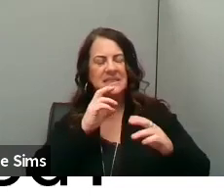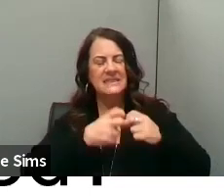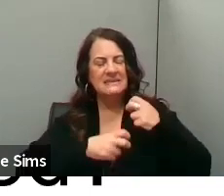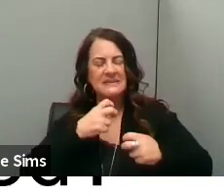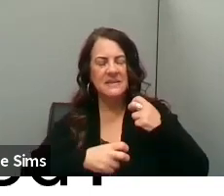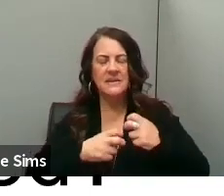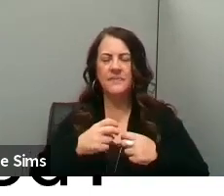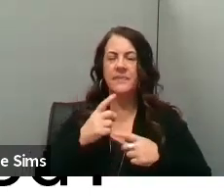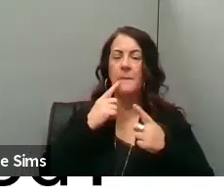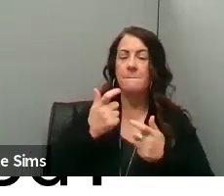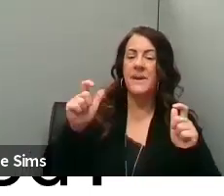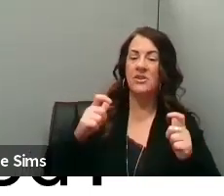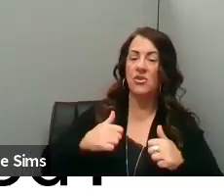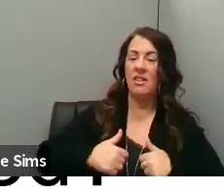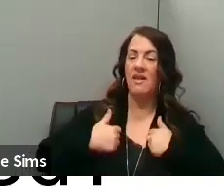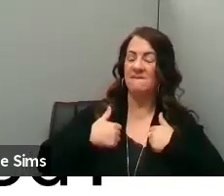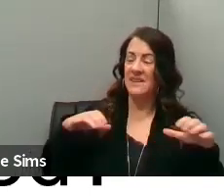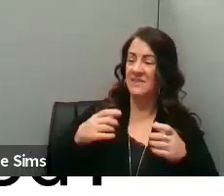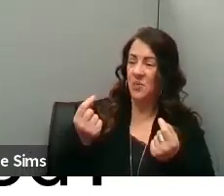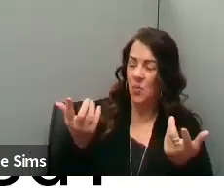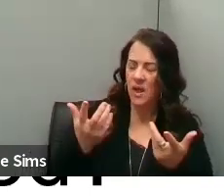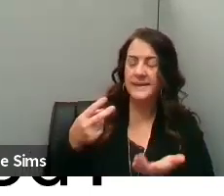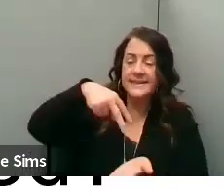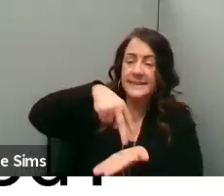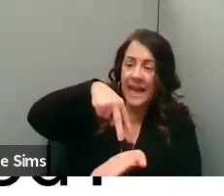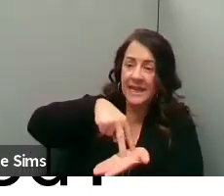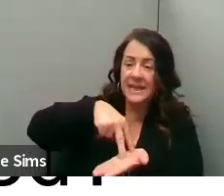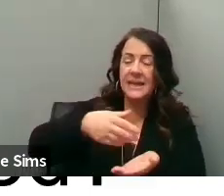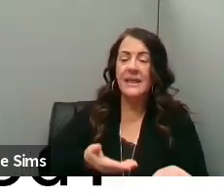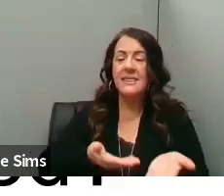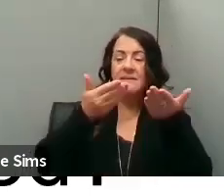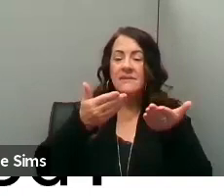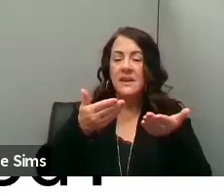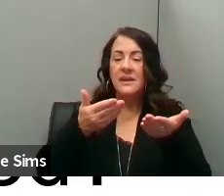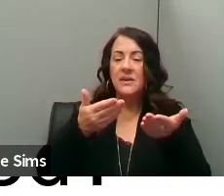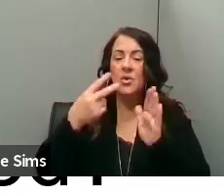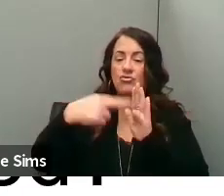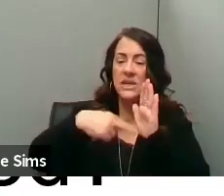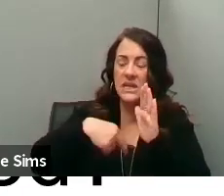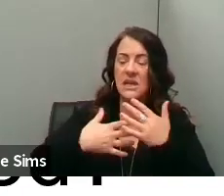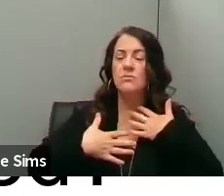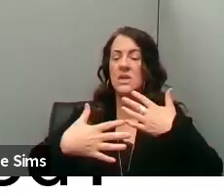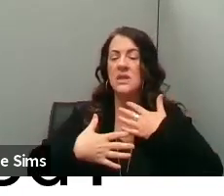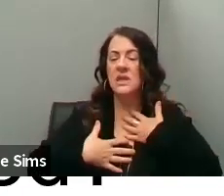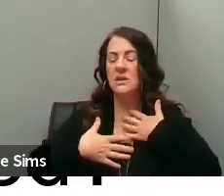life activities include things like standing, lifting, reading, breathing, walking,